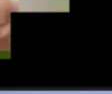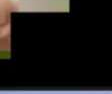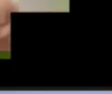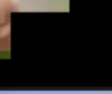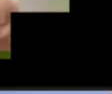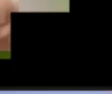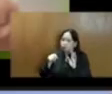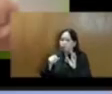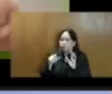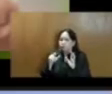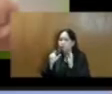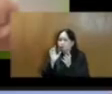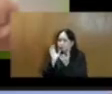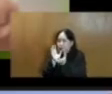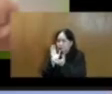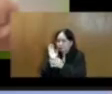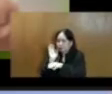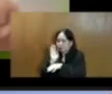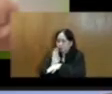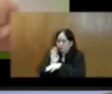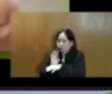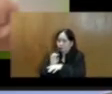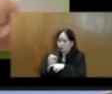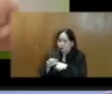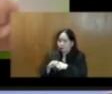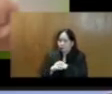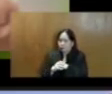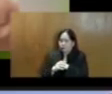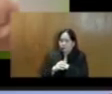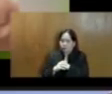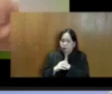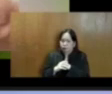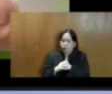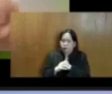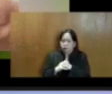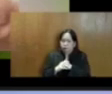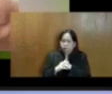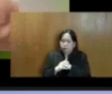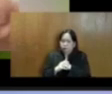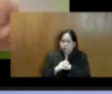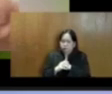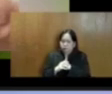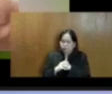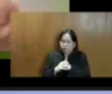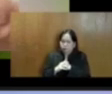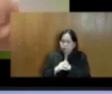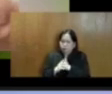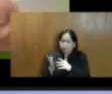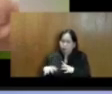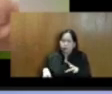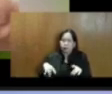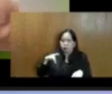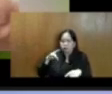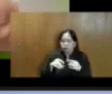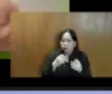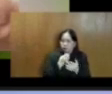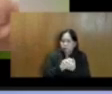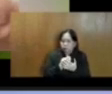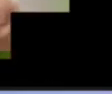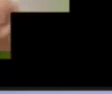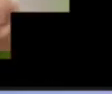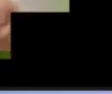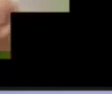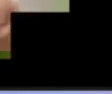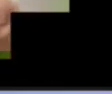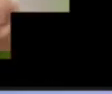could really find work, and also not just find work, but of course also contributing to the economy, both, I mean, the requirements